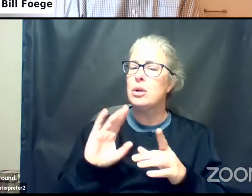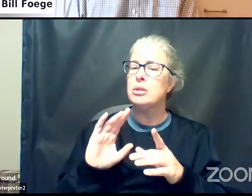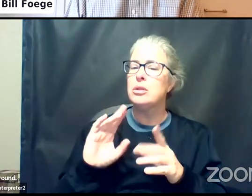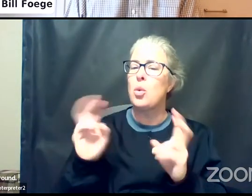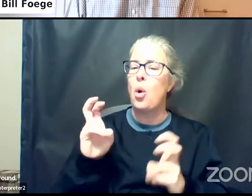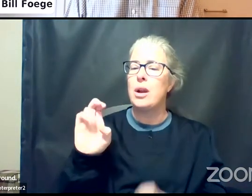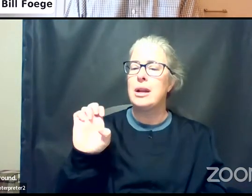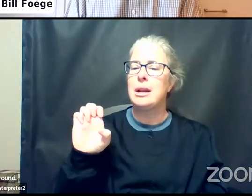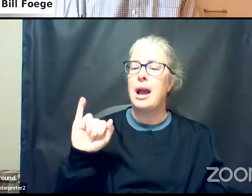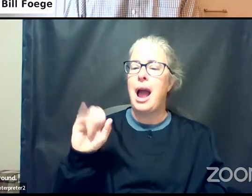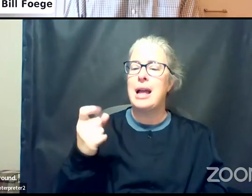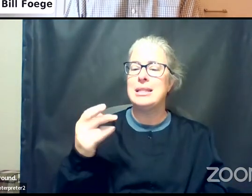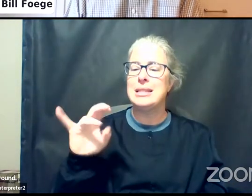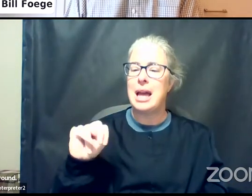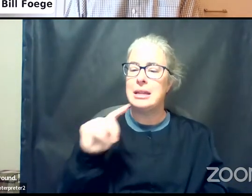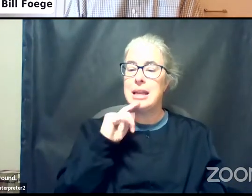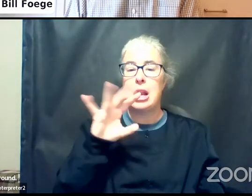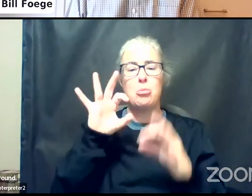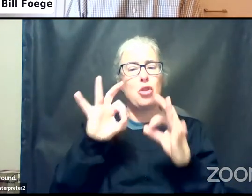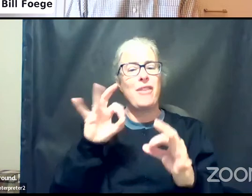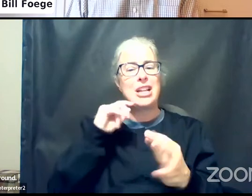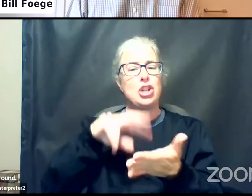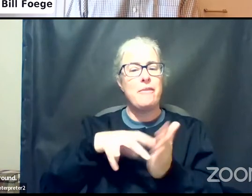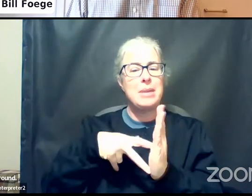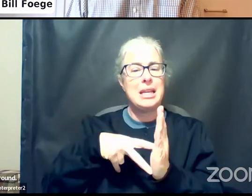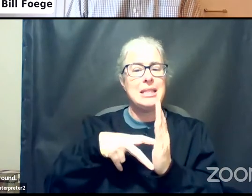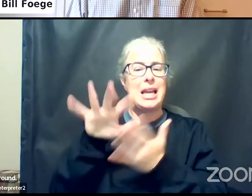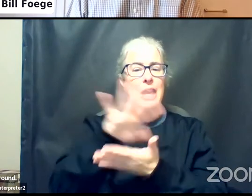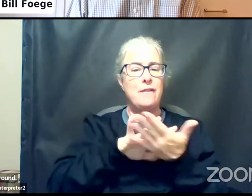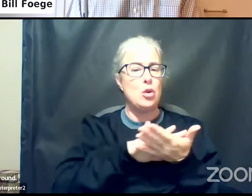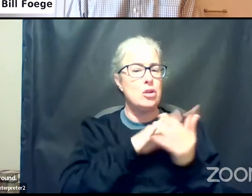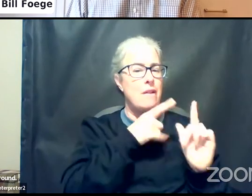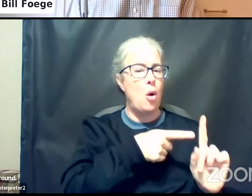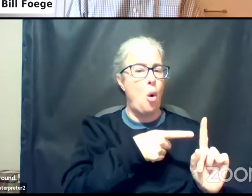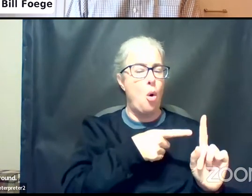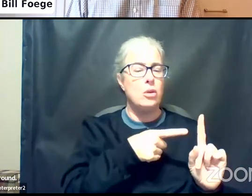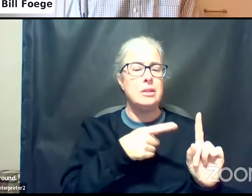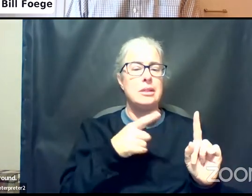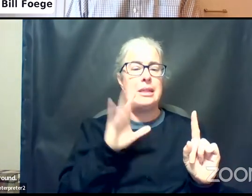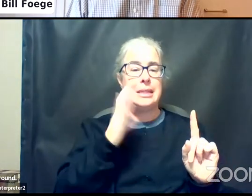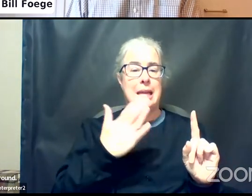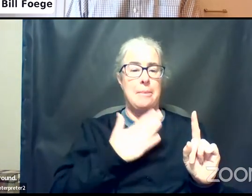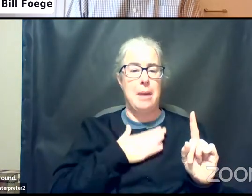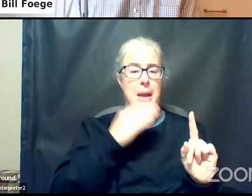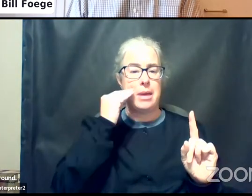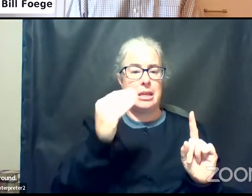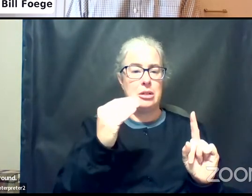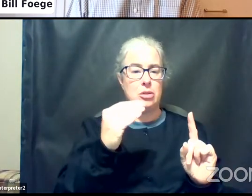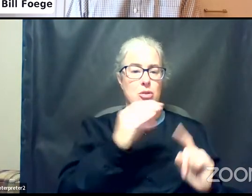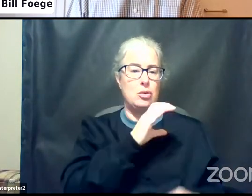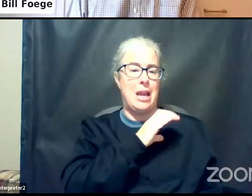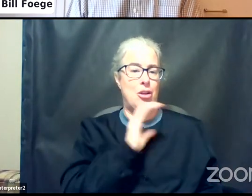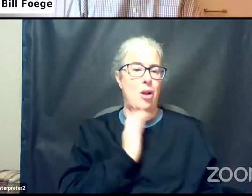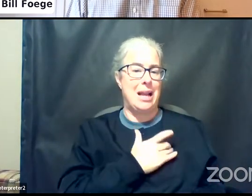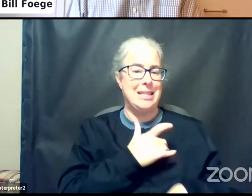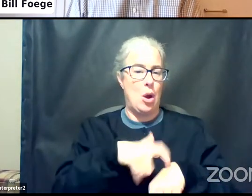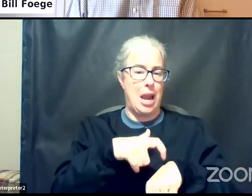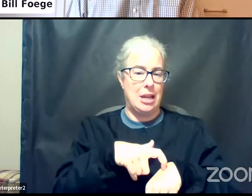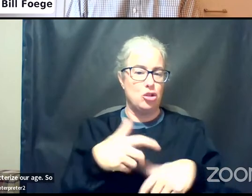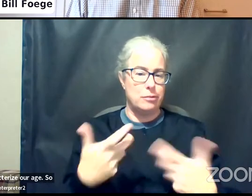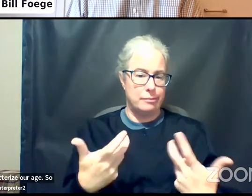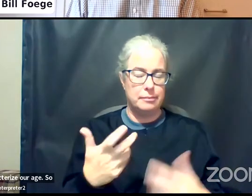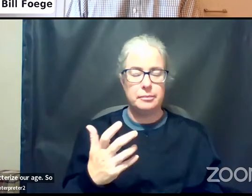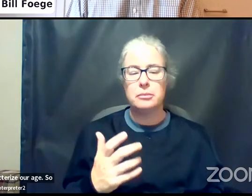who said Perfection of means and confusion of goals seem in my opinion to characterize our age